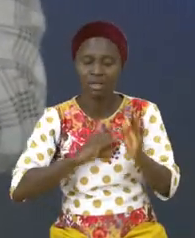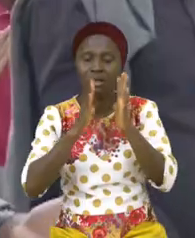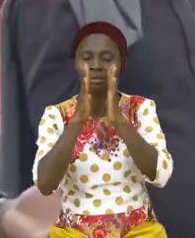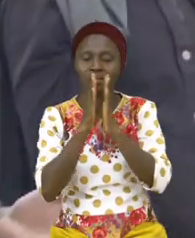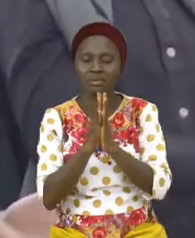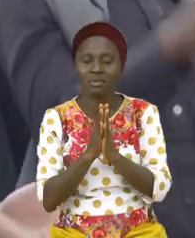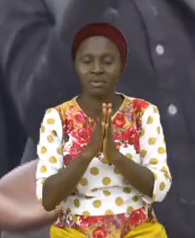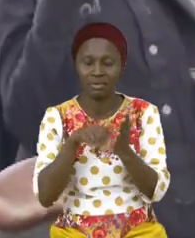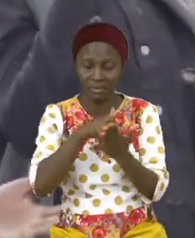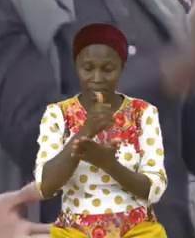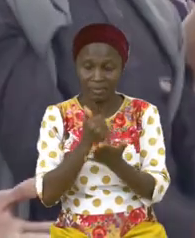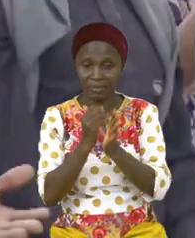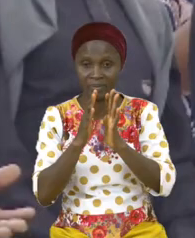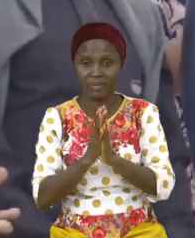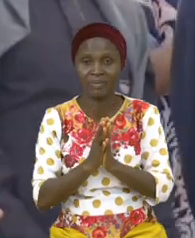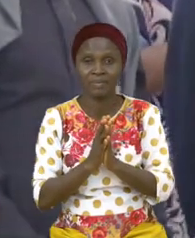pray.